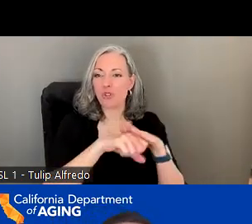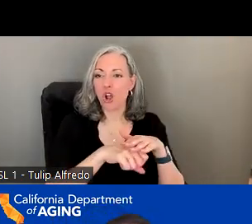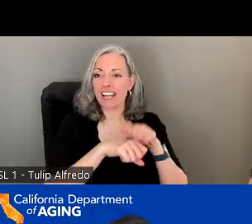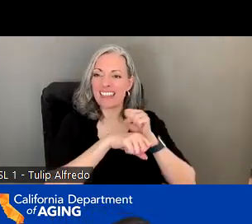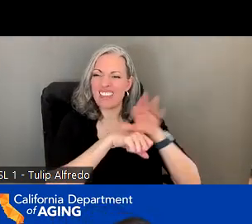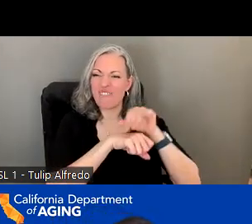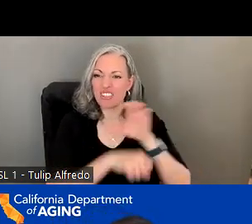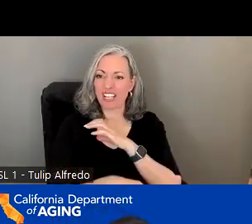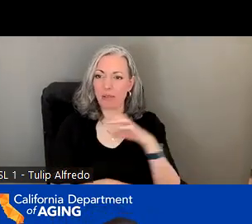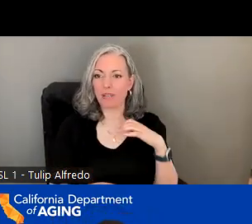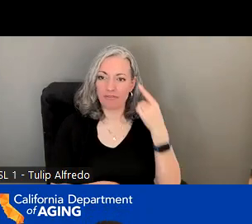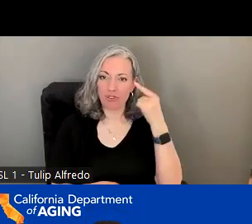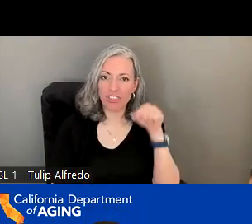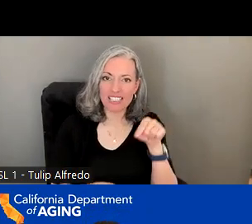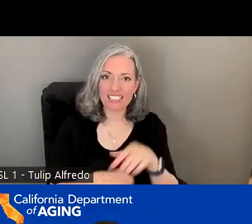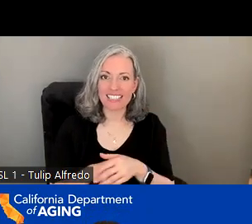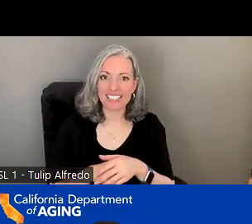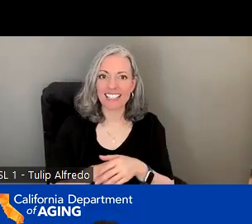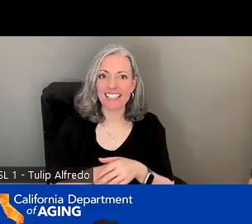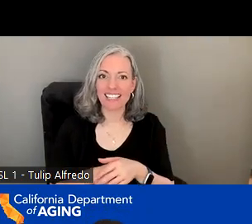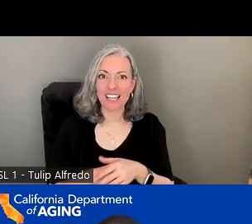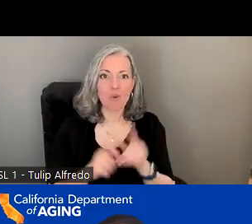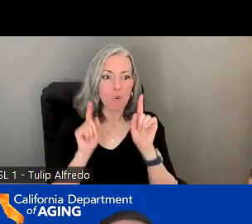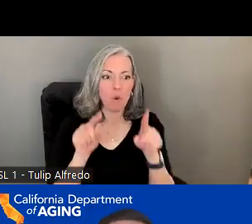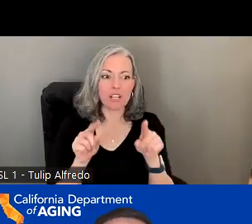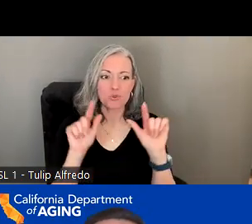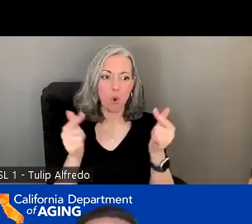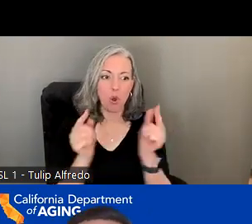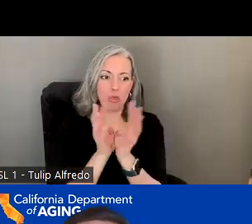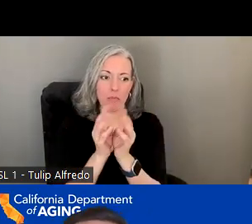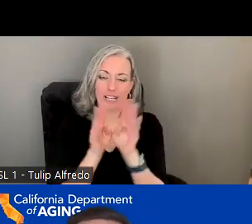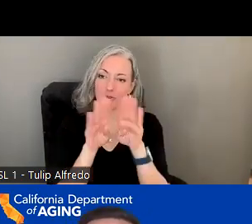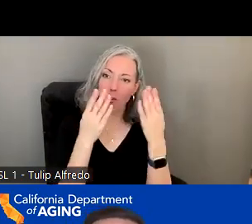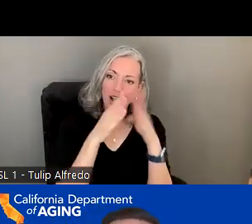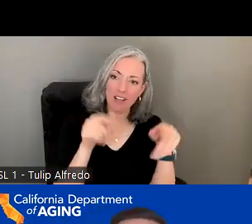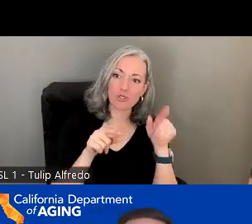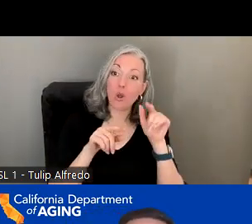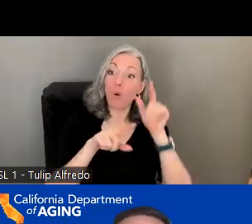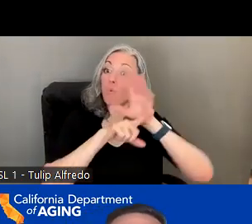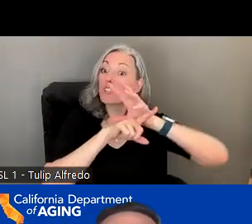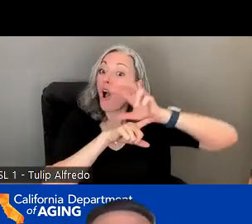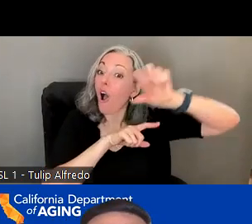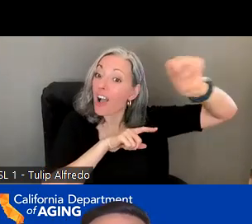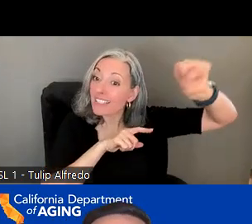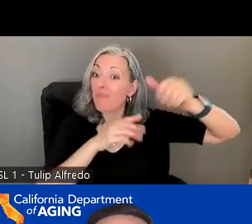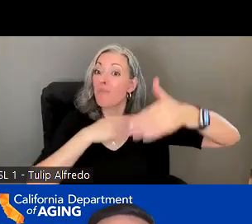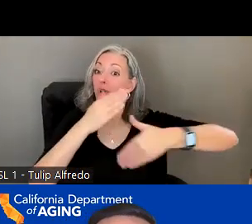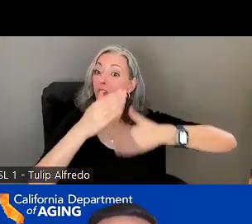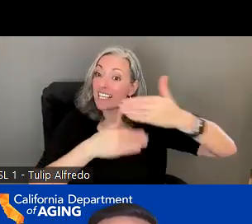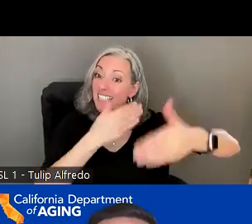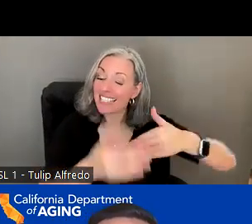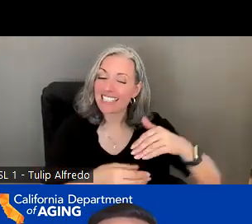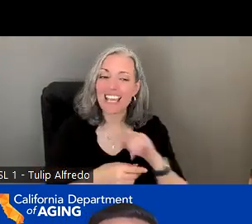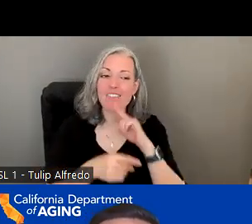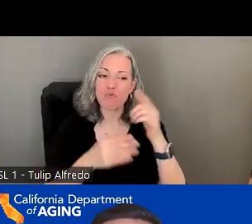this is like one project that I made sure I attended every meeting. Open House led an amazing process, and they actually